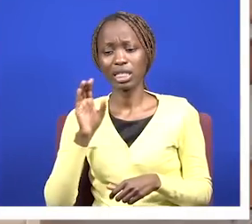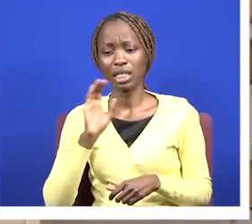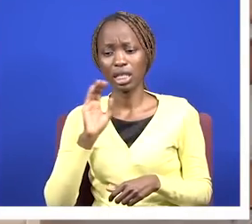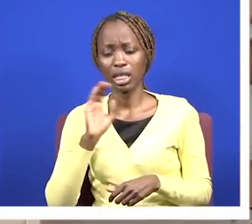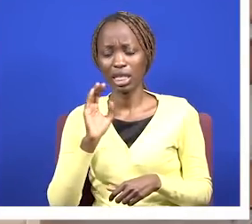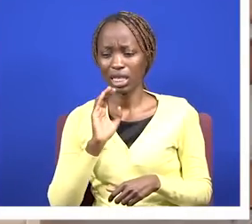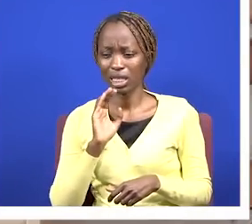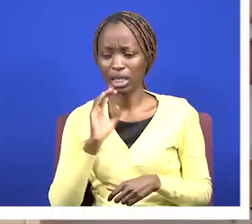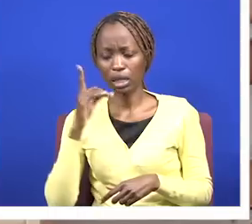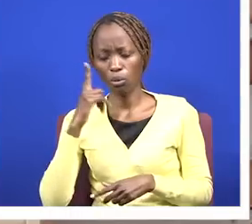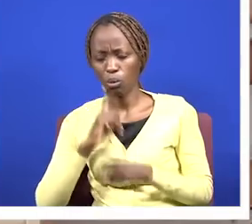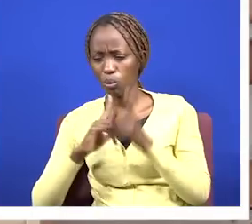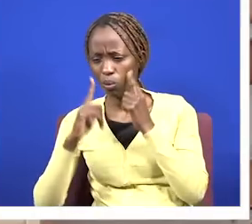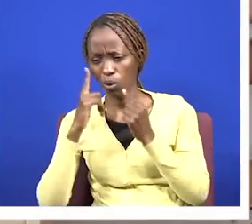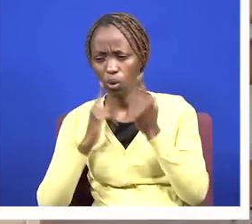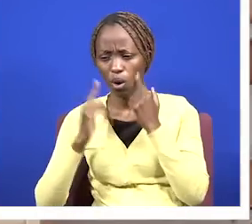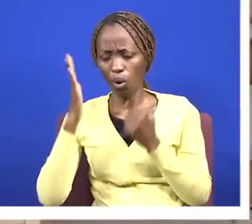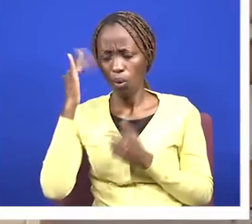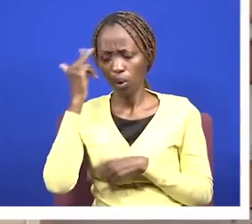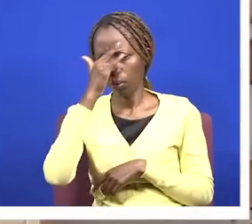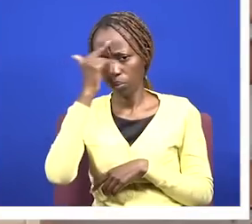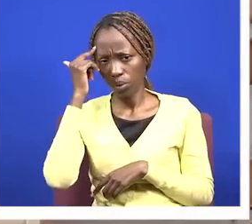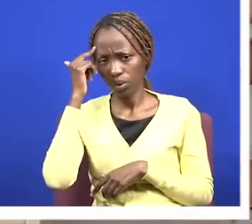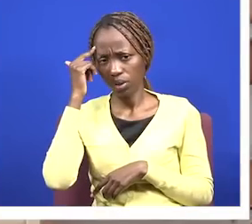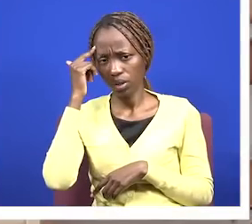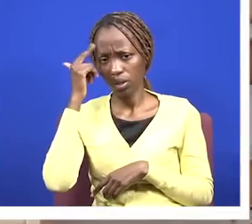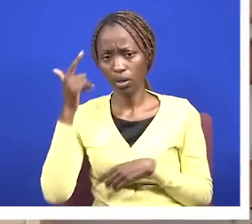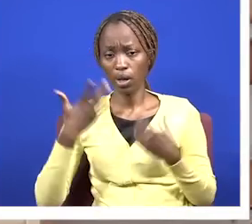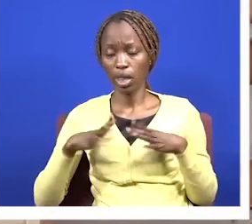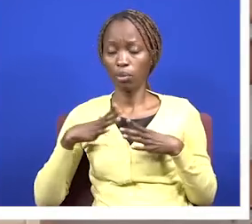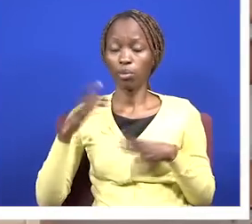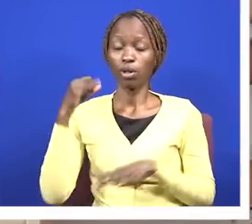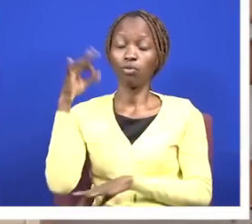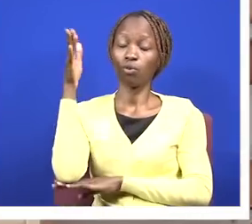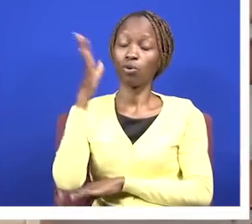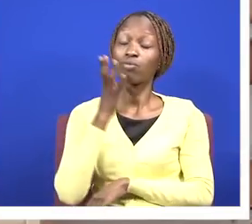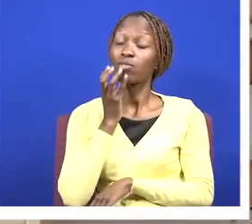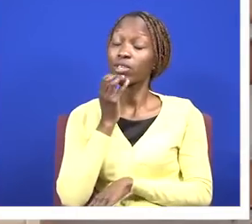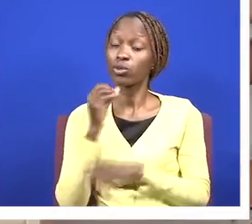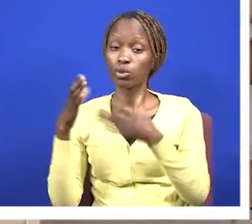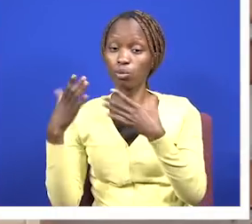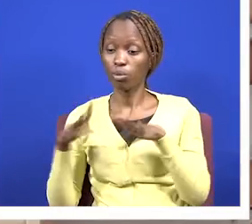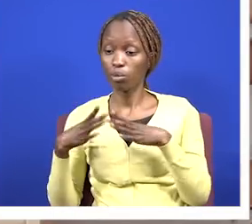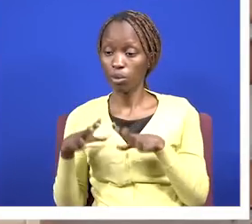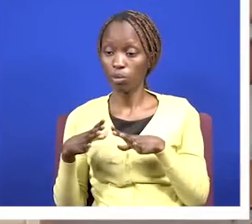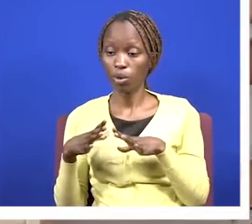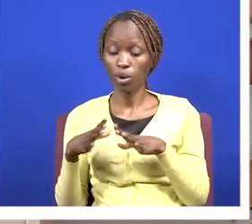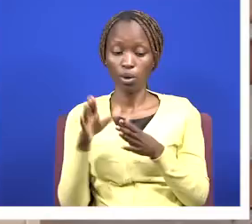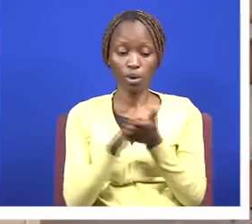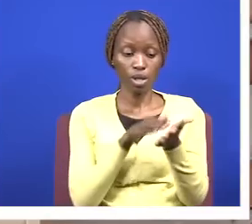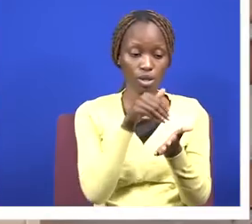was mourning because the people of God, the Jews, were going to be